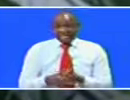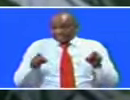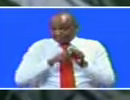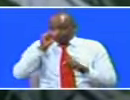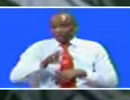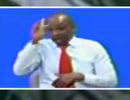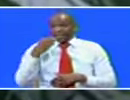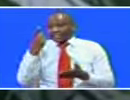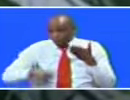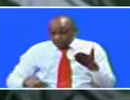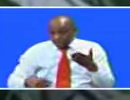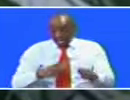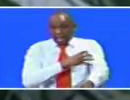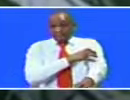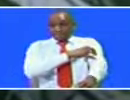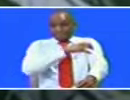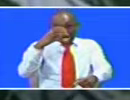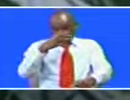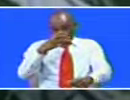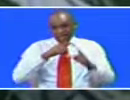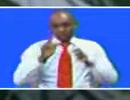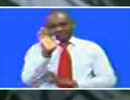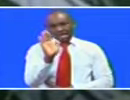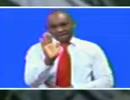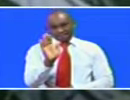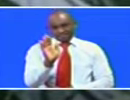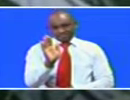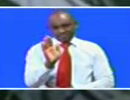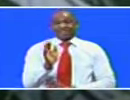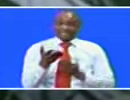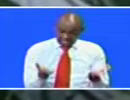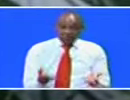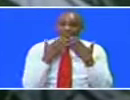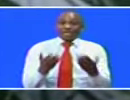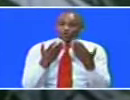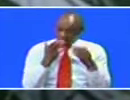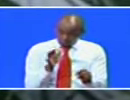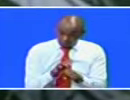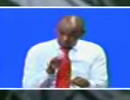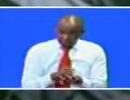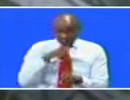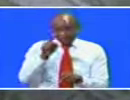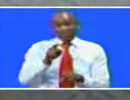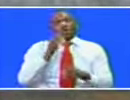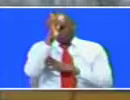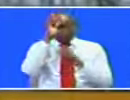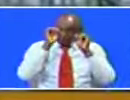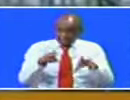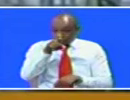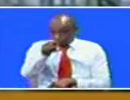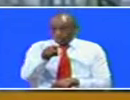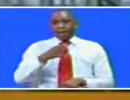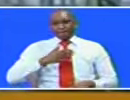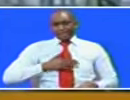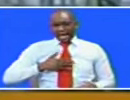say in South Africa, amandla. Anyway, thank you so much for your best wishes and God bless you too. And to my